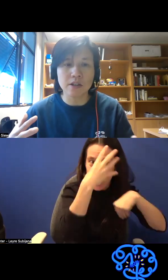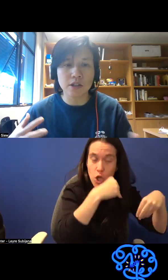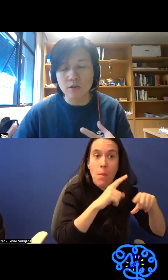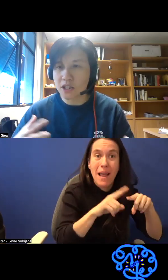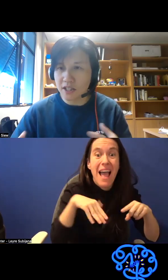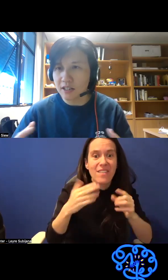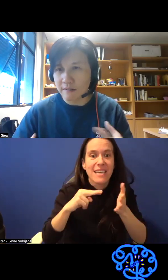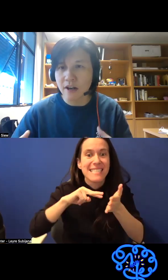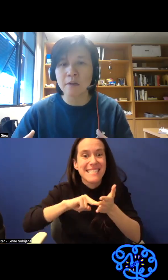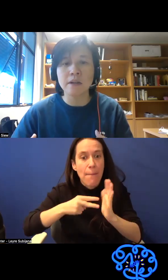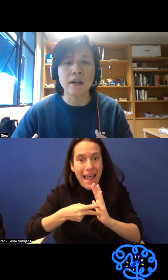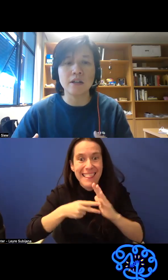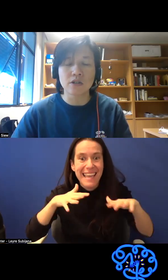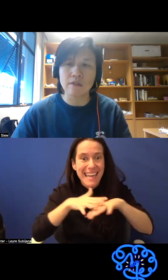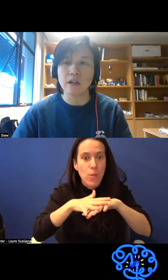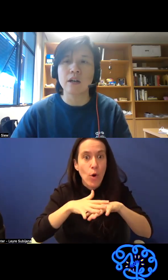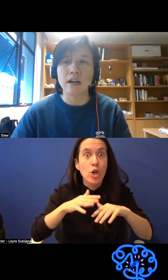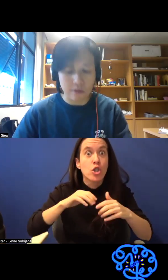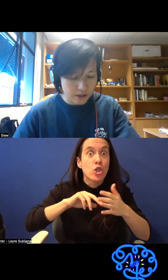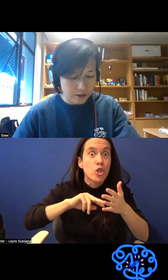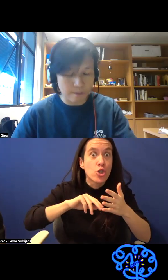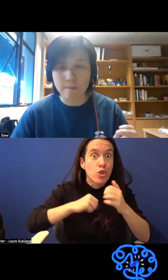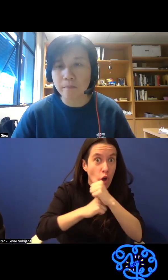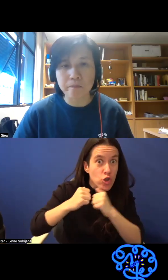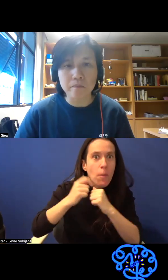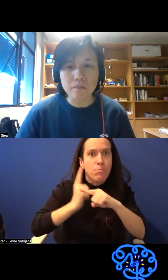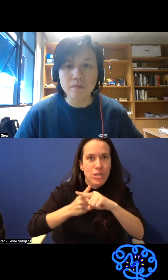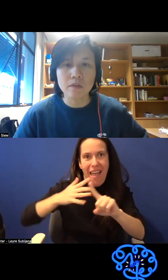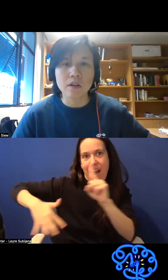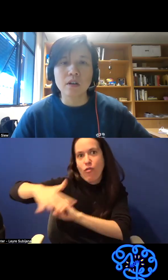network, it's the structure in the environment that is driving acquisition.